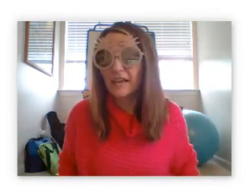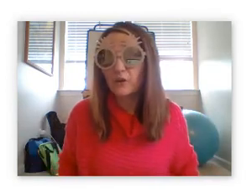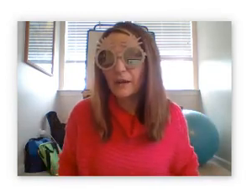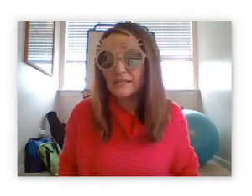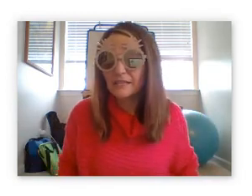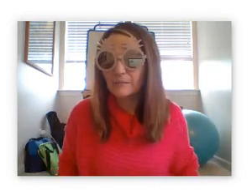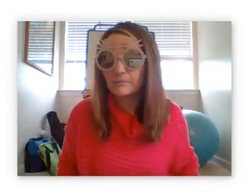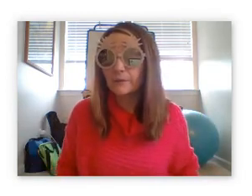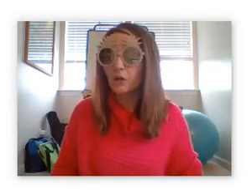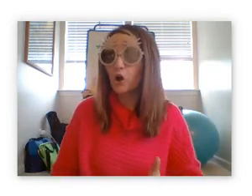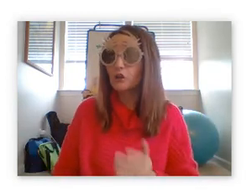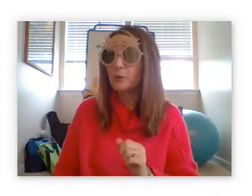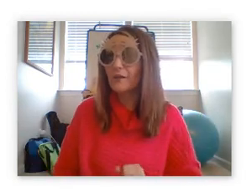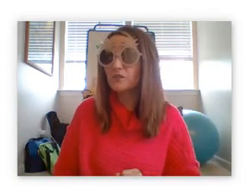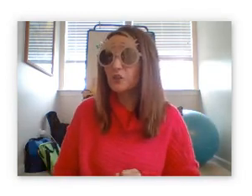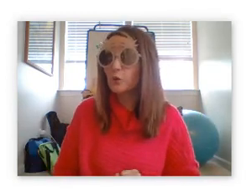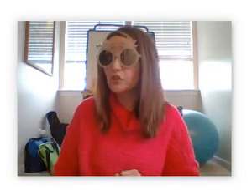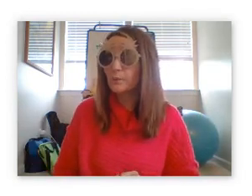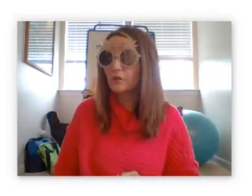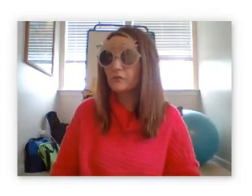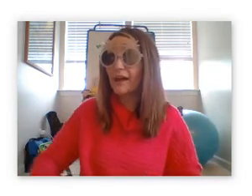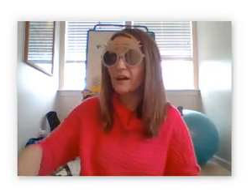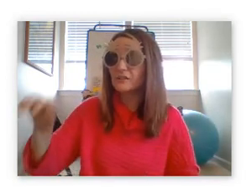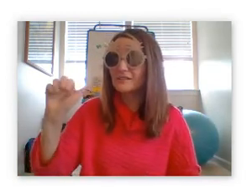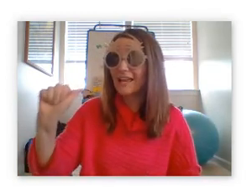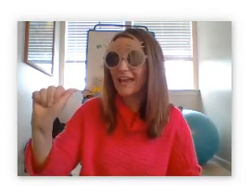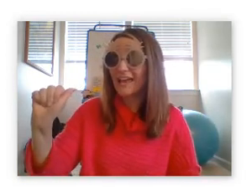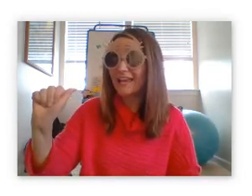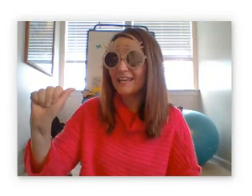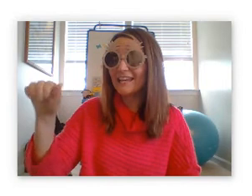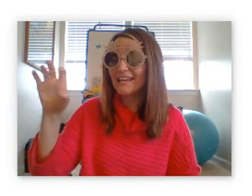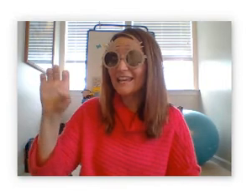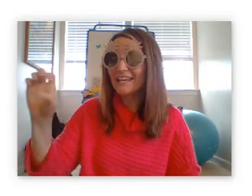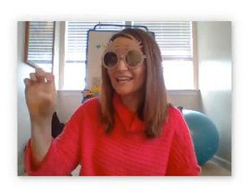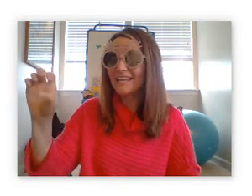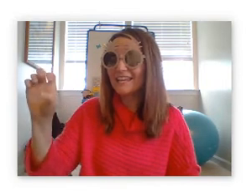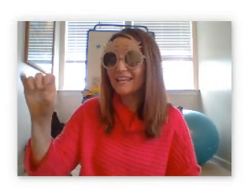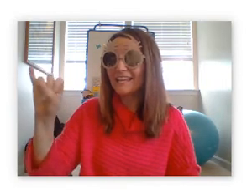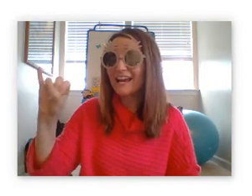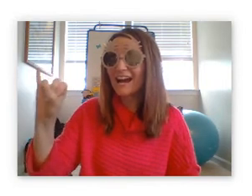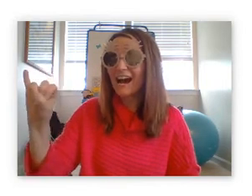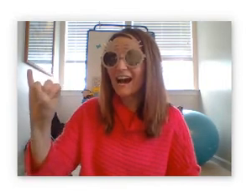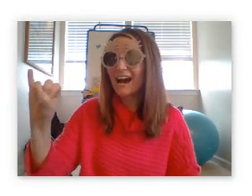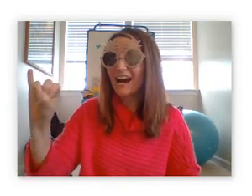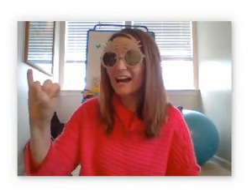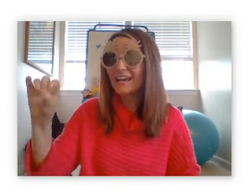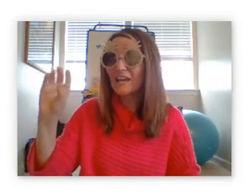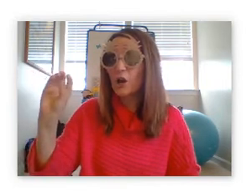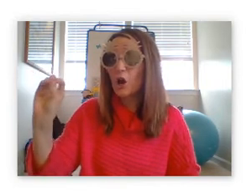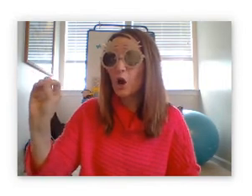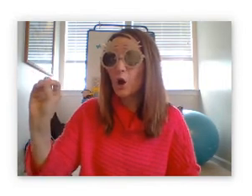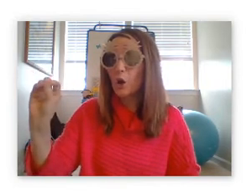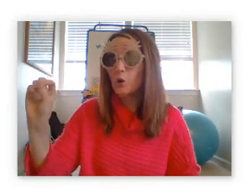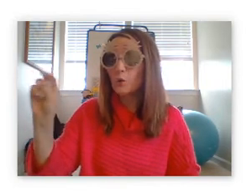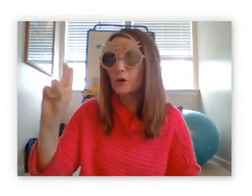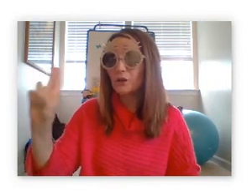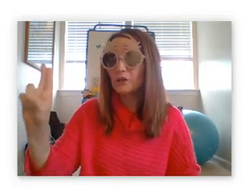things get crazy. And all you have to do are show me your vowels. A, E, I,